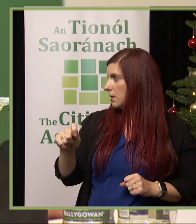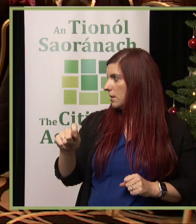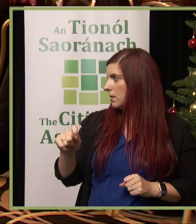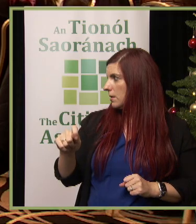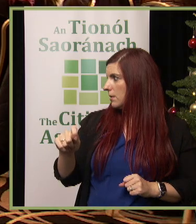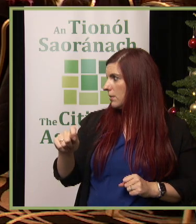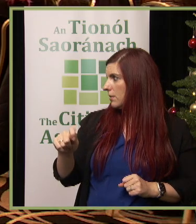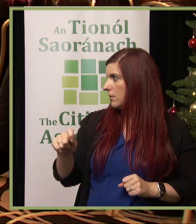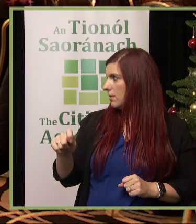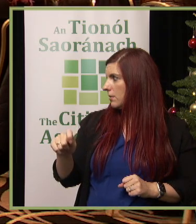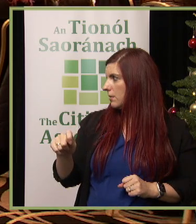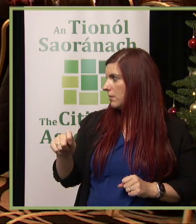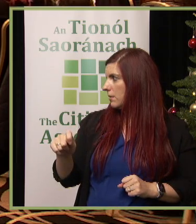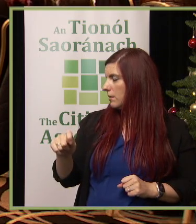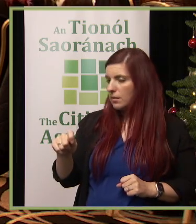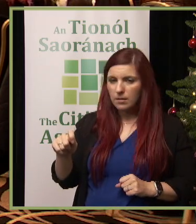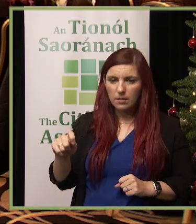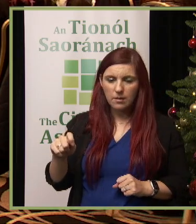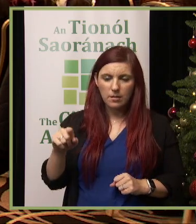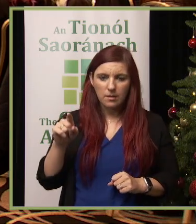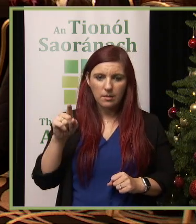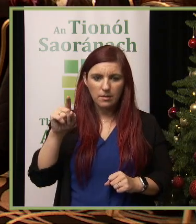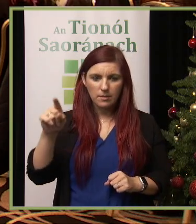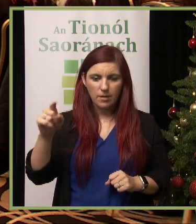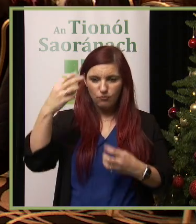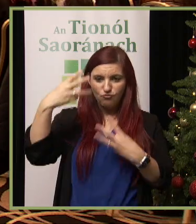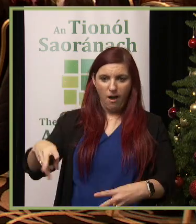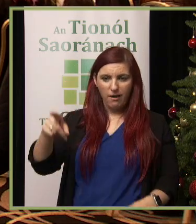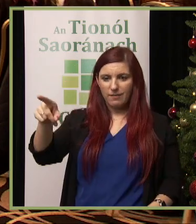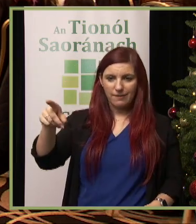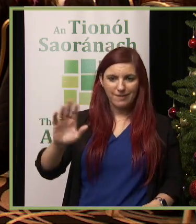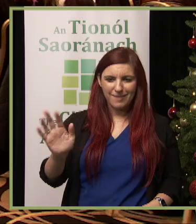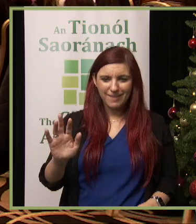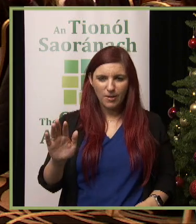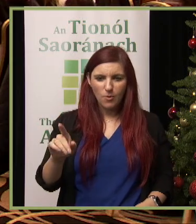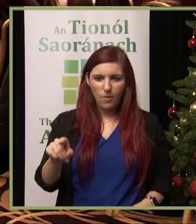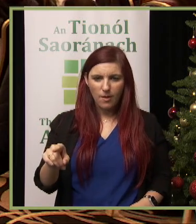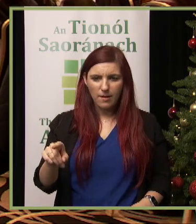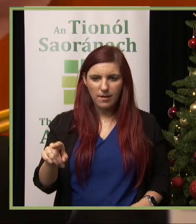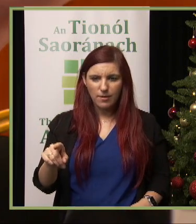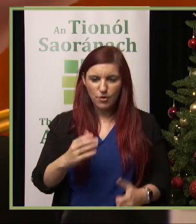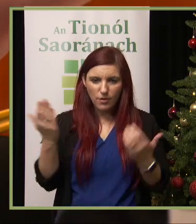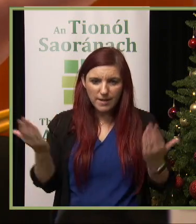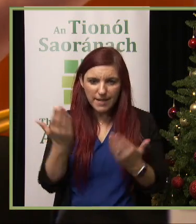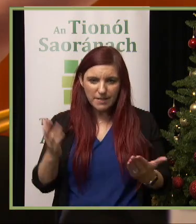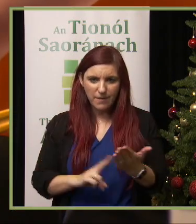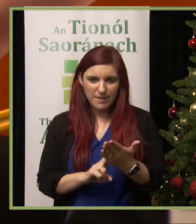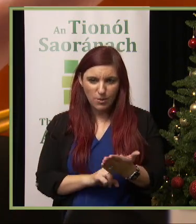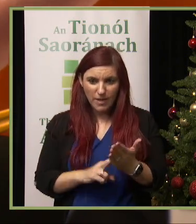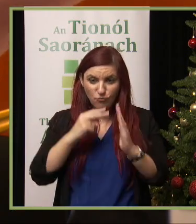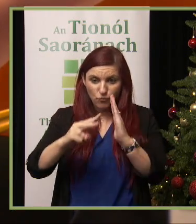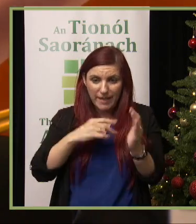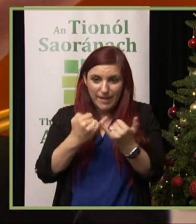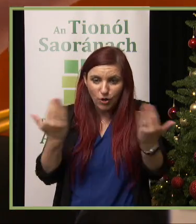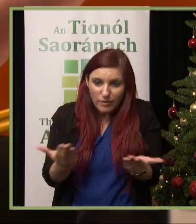Okay, go on, yeah. No, that's completely wrong, sorry. Okay. But no, because you're actually incentivising the use, that's what that reads. You're